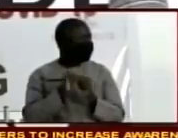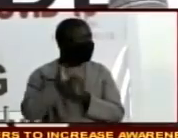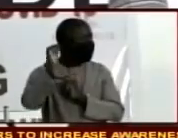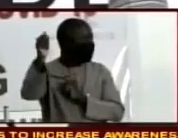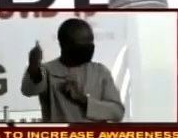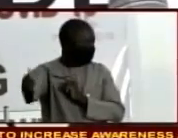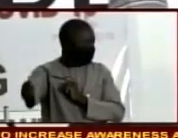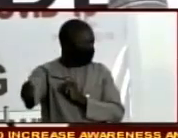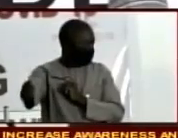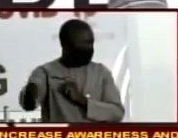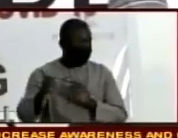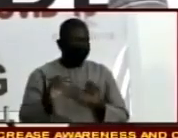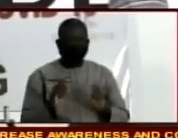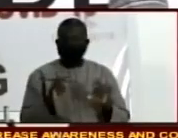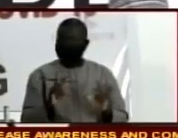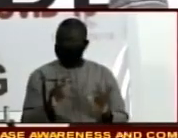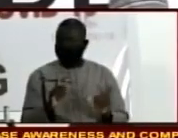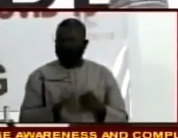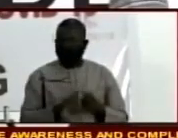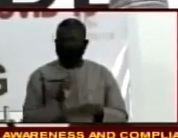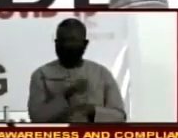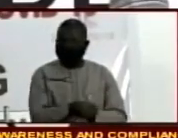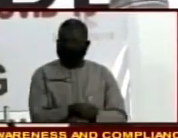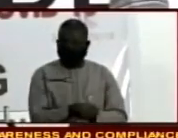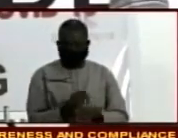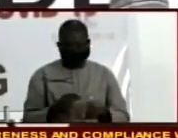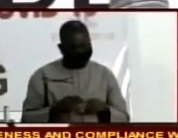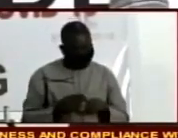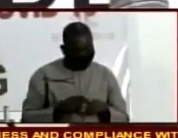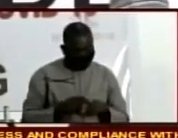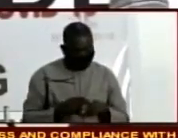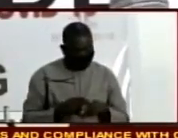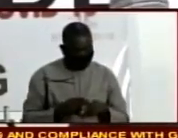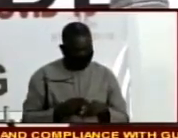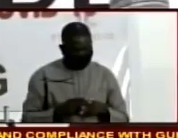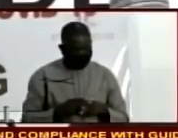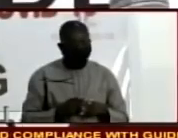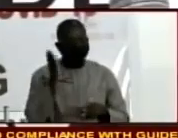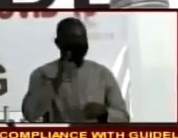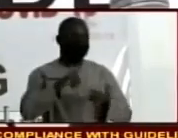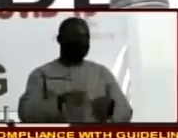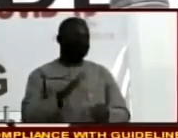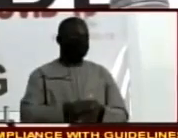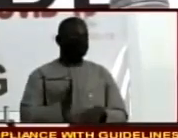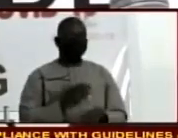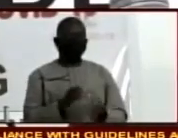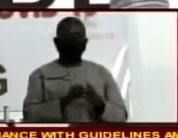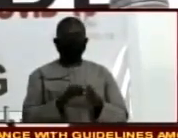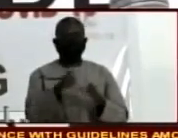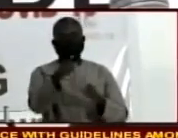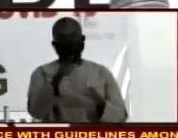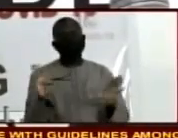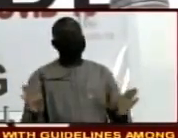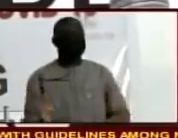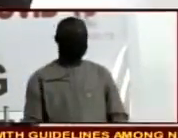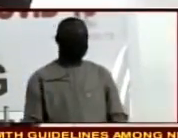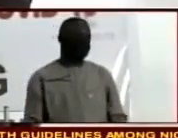sooner rather than later depends on our absolute compliance to the ease lockdown guidelines.